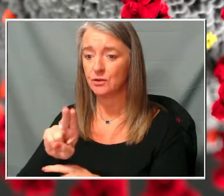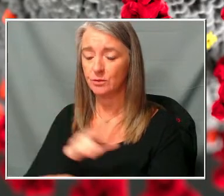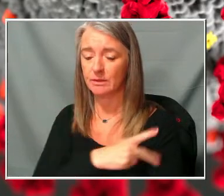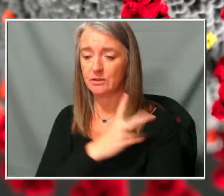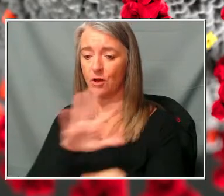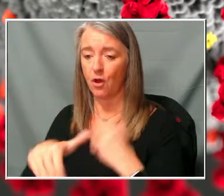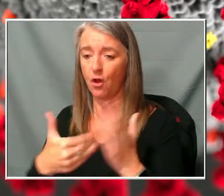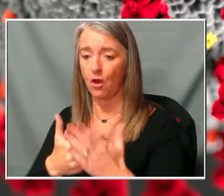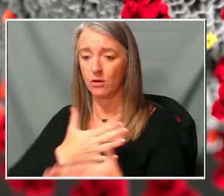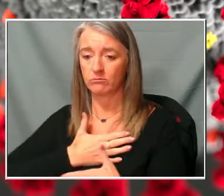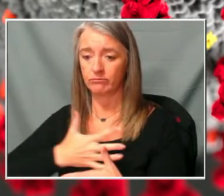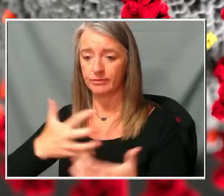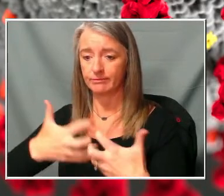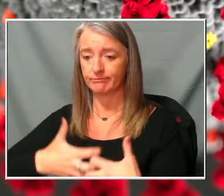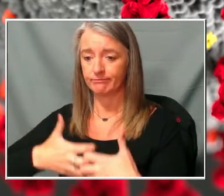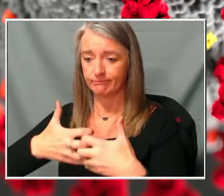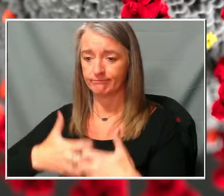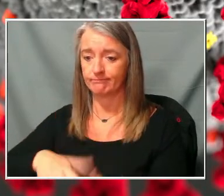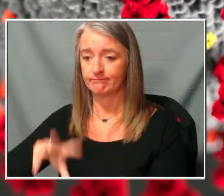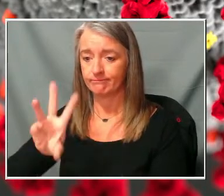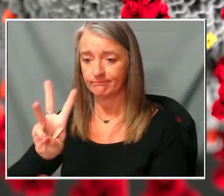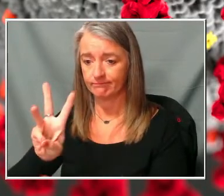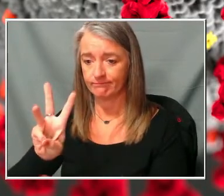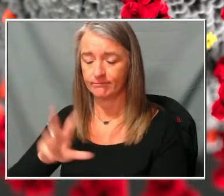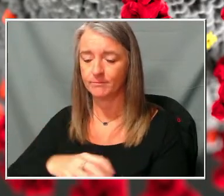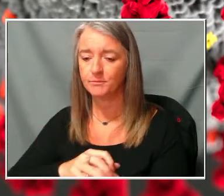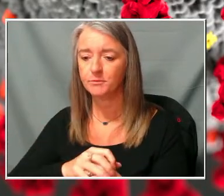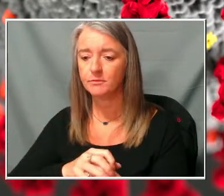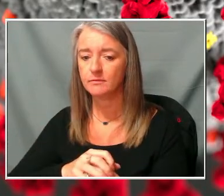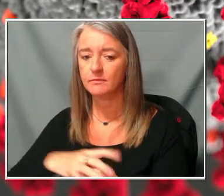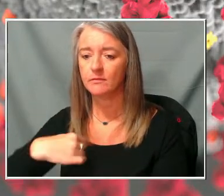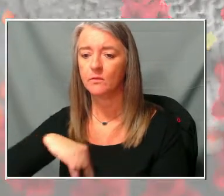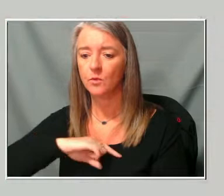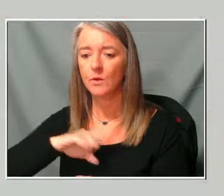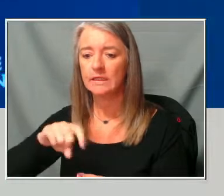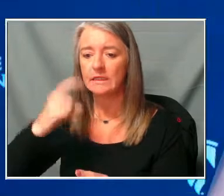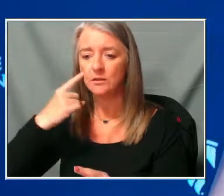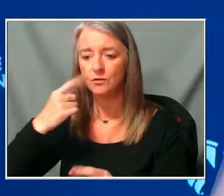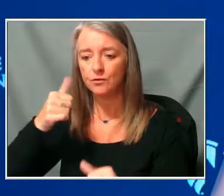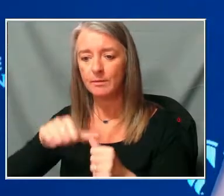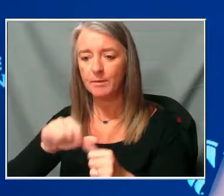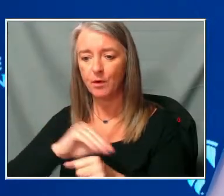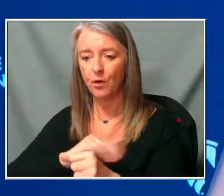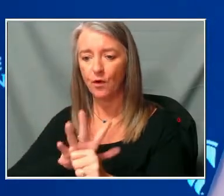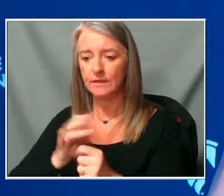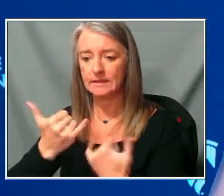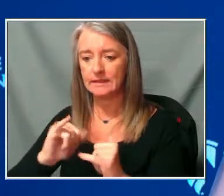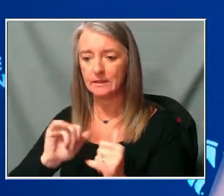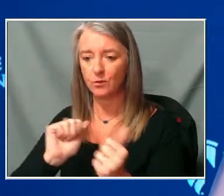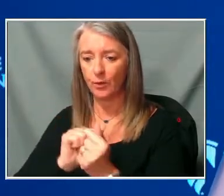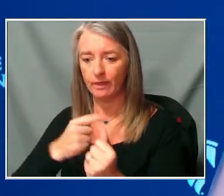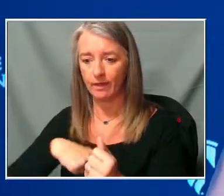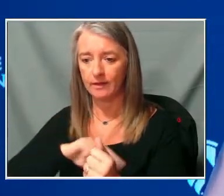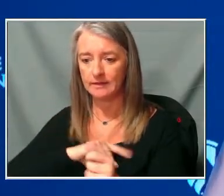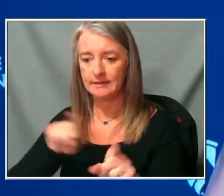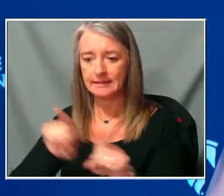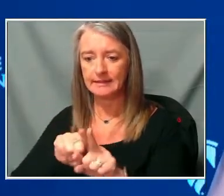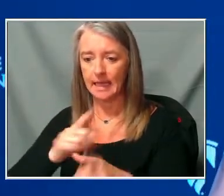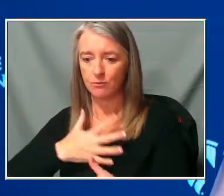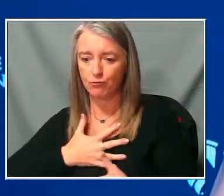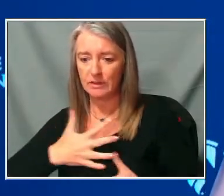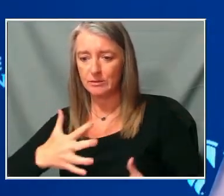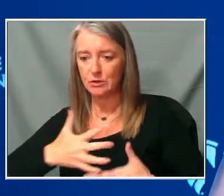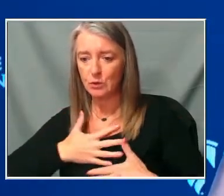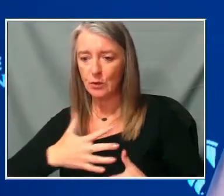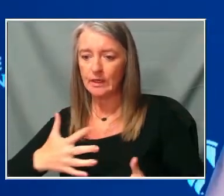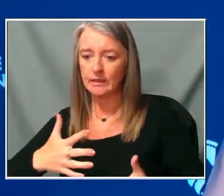the ventilator. So we have to remember COVID is still with us, just like the other respiratory viruses, influenza